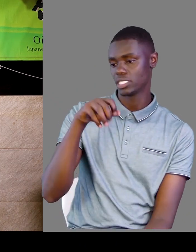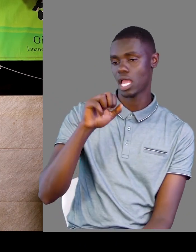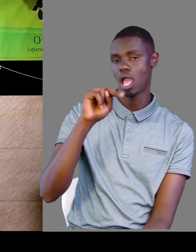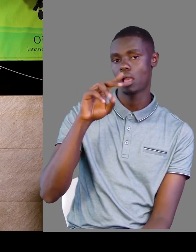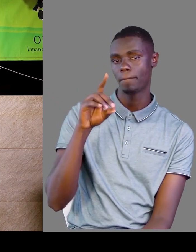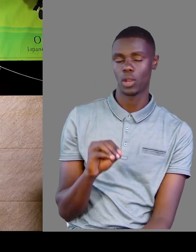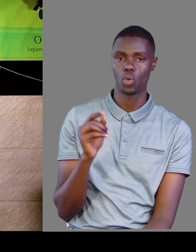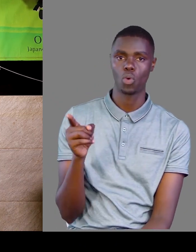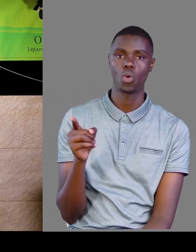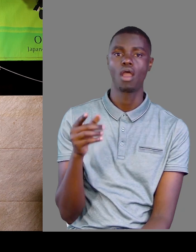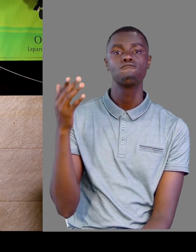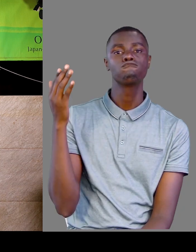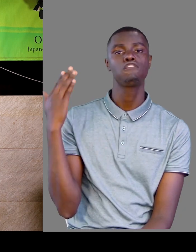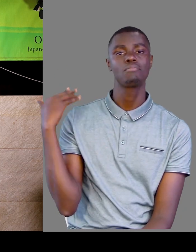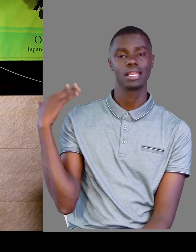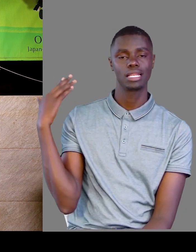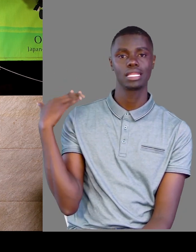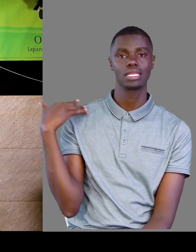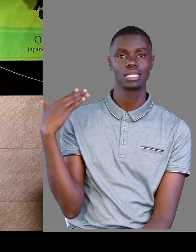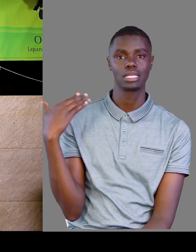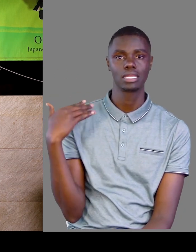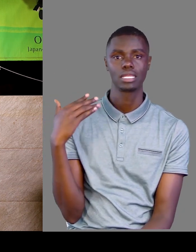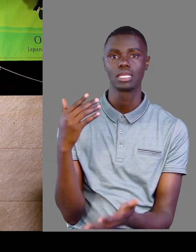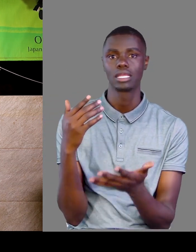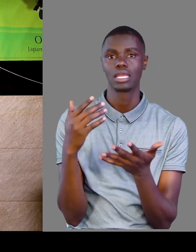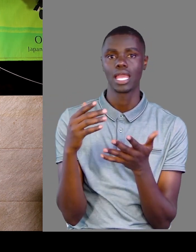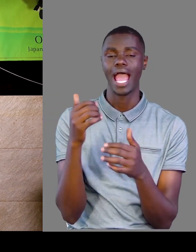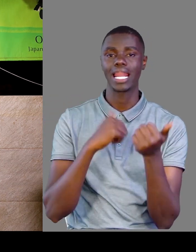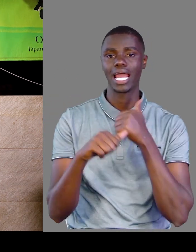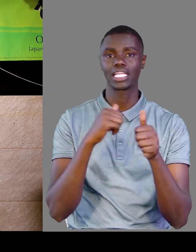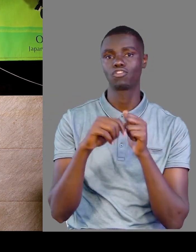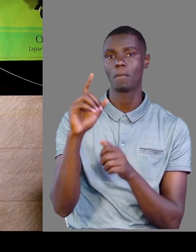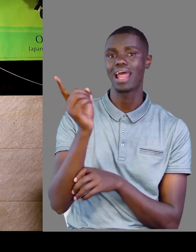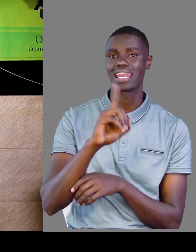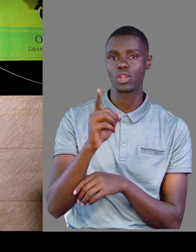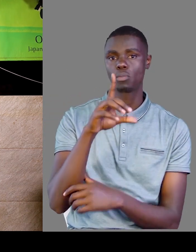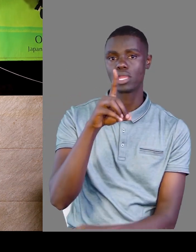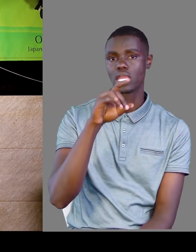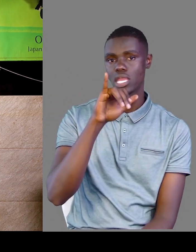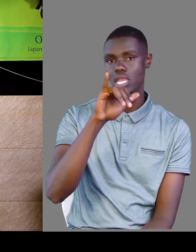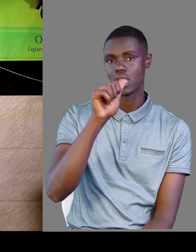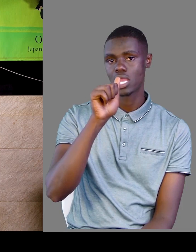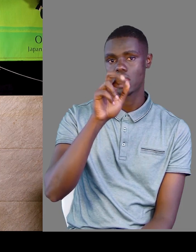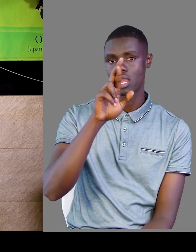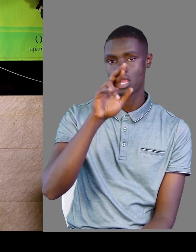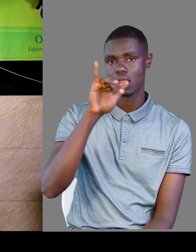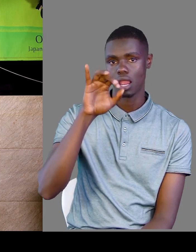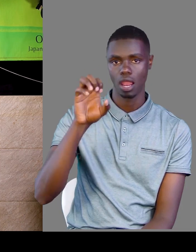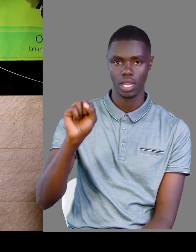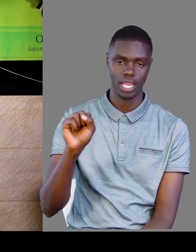Pendo. I am formerly a cast from Nairobi Diaries. If you guys have watched it, I believe